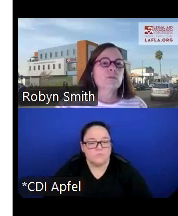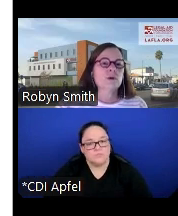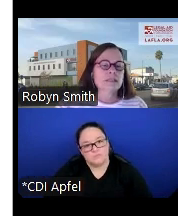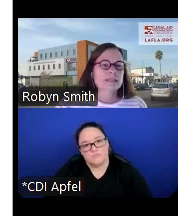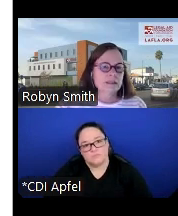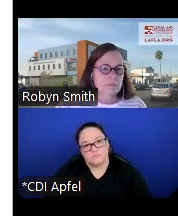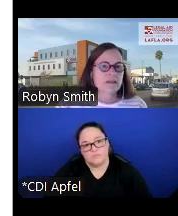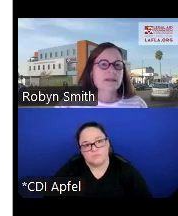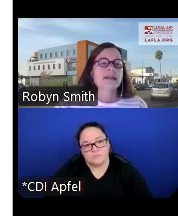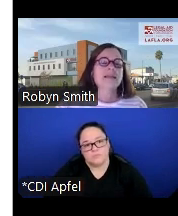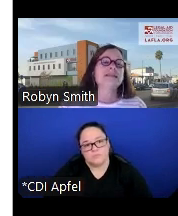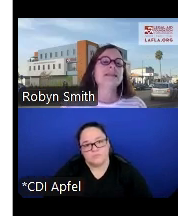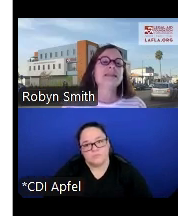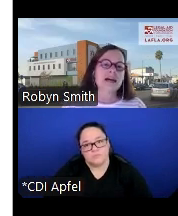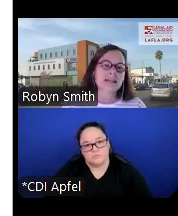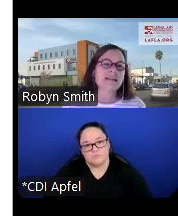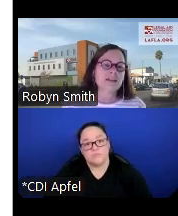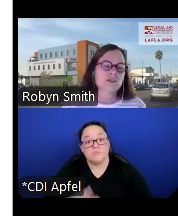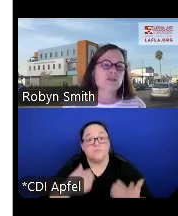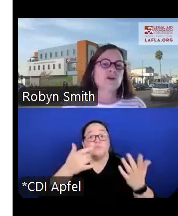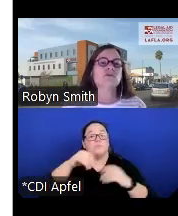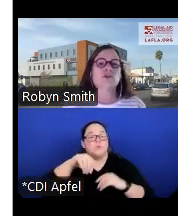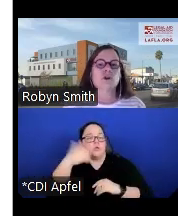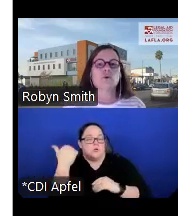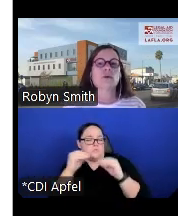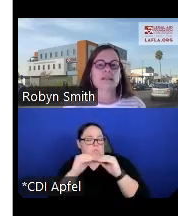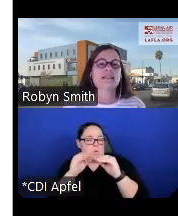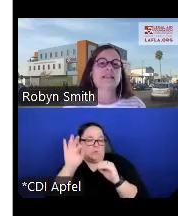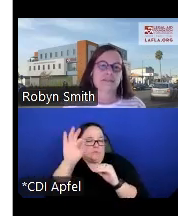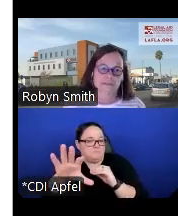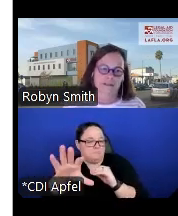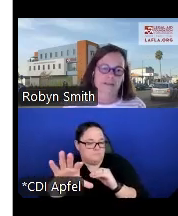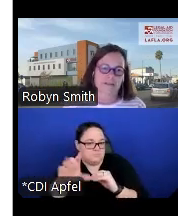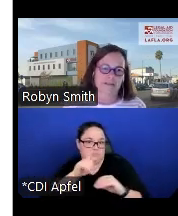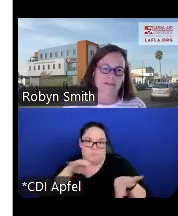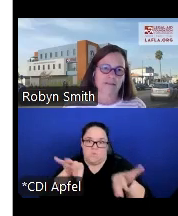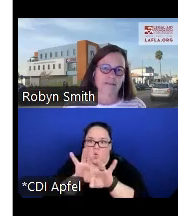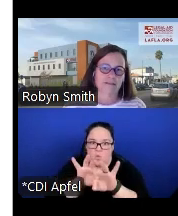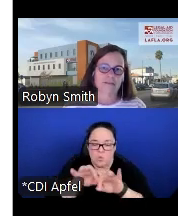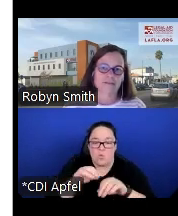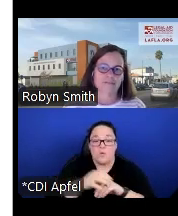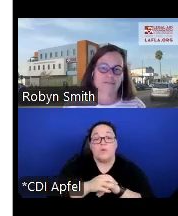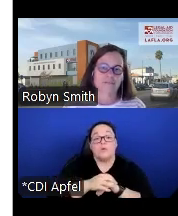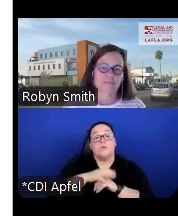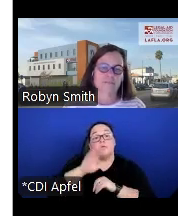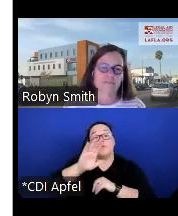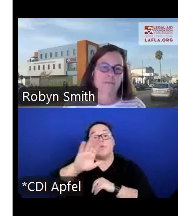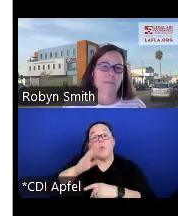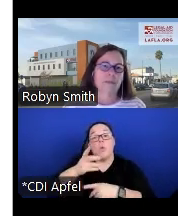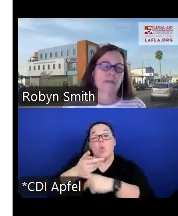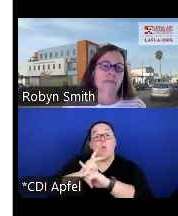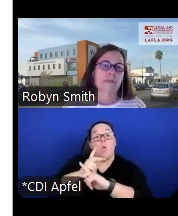Another important tip is to not let your loans go into default.